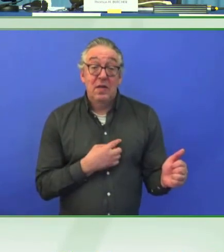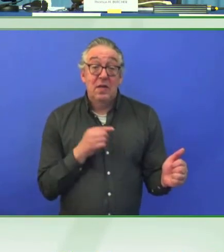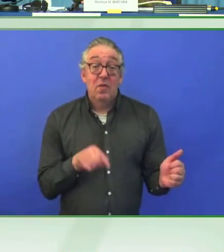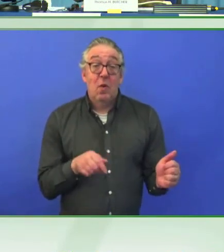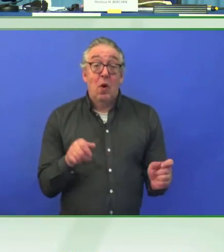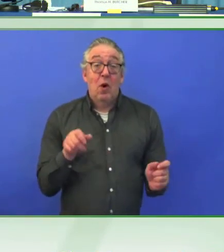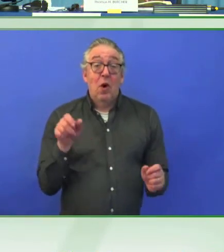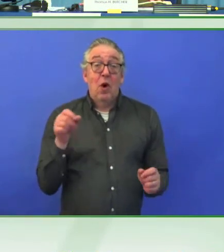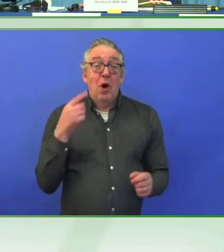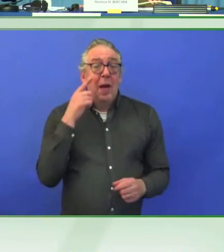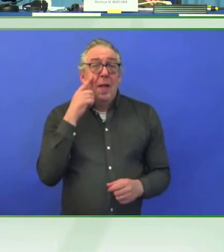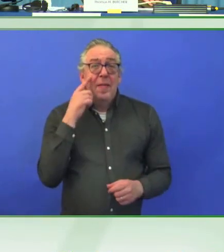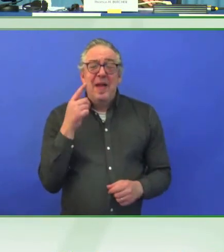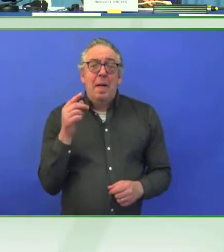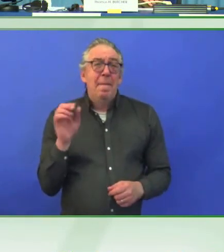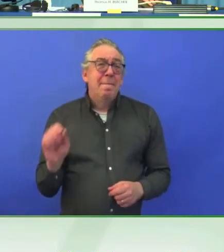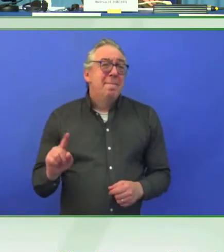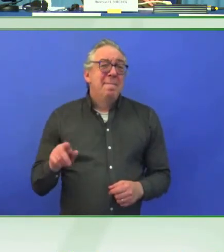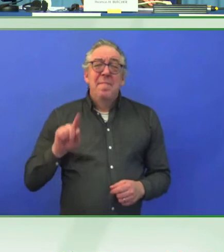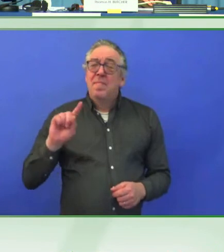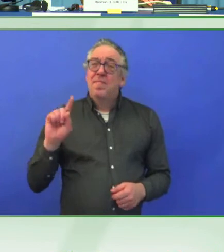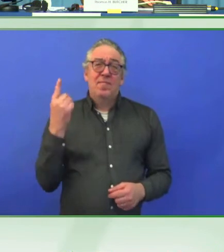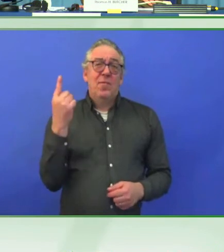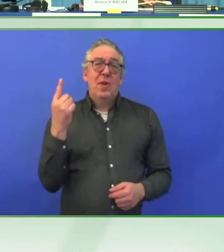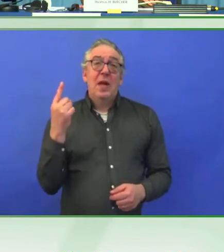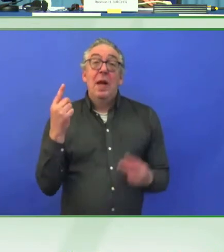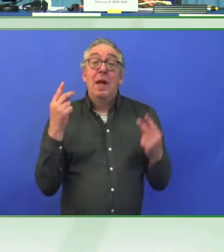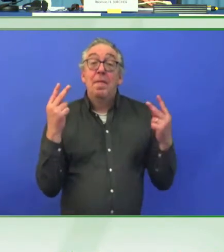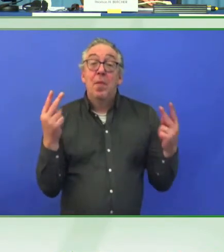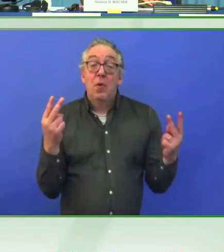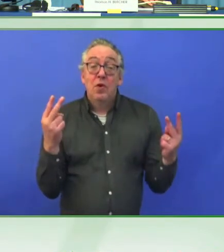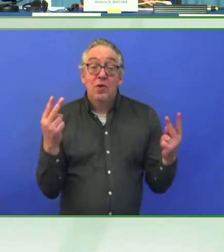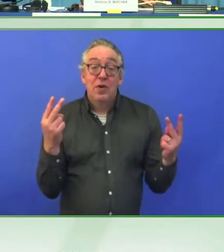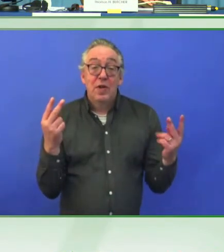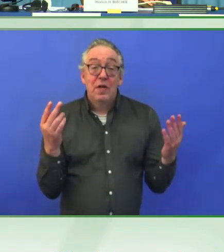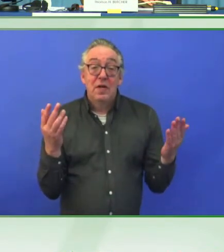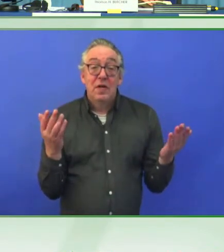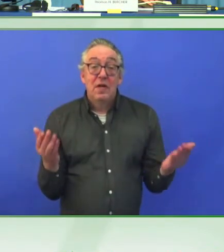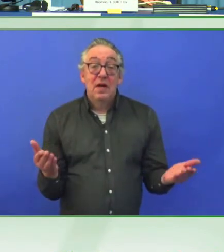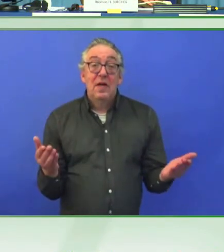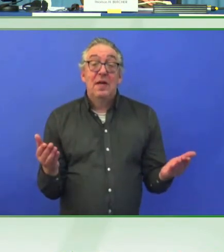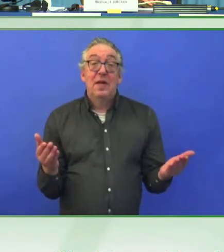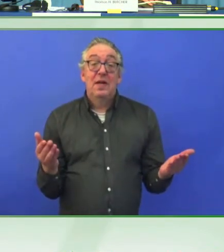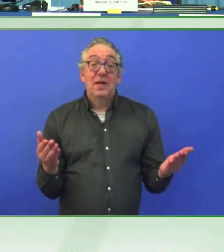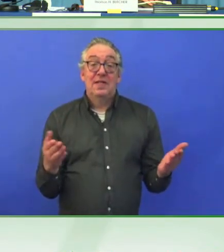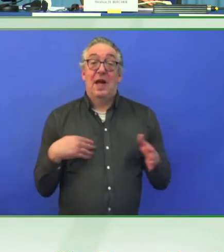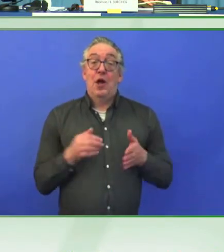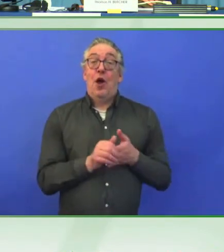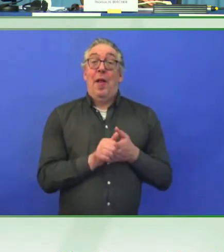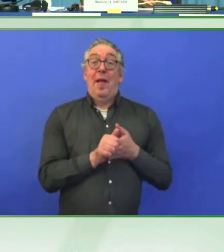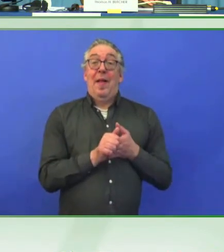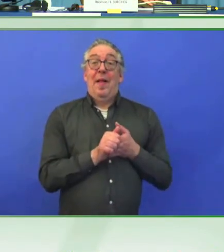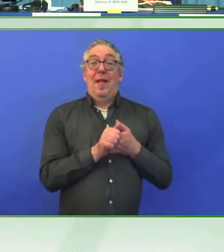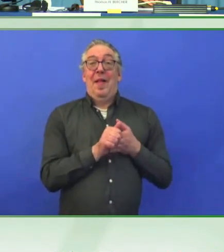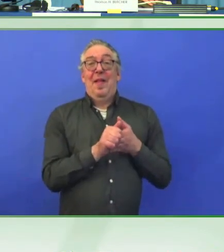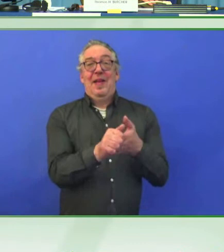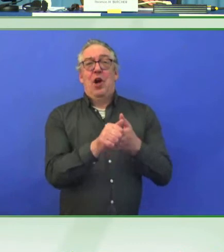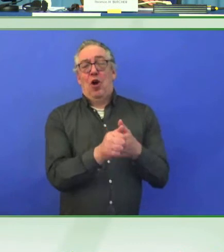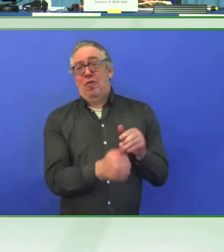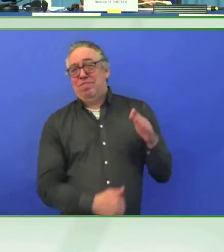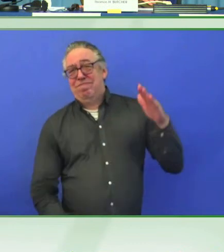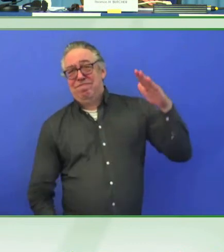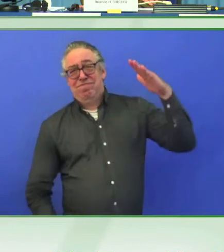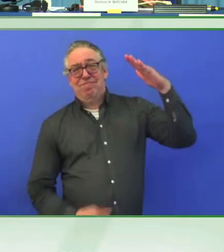important one is the sense of our leadership, especially the key leader who can make the decision, who